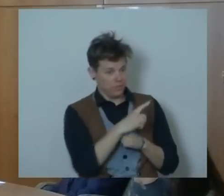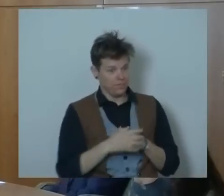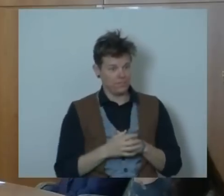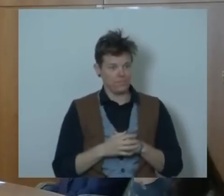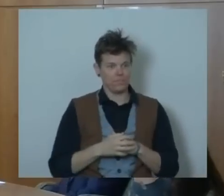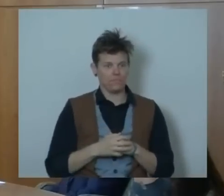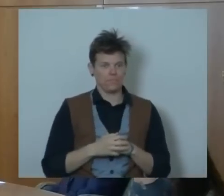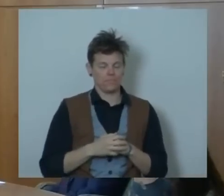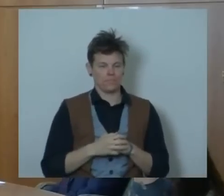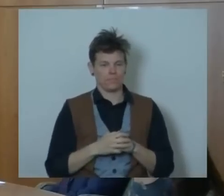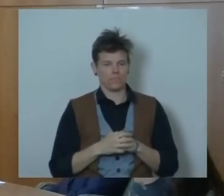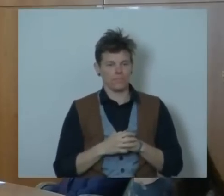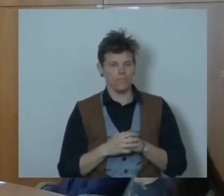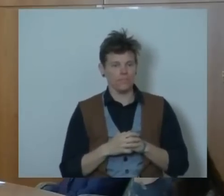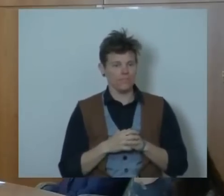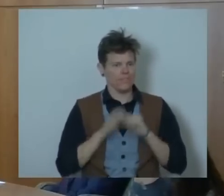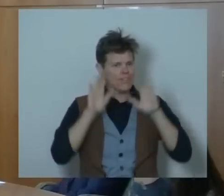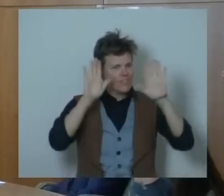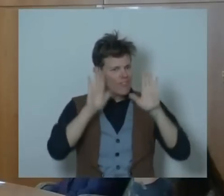Great. Hello.